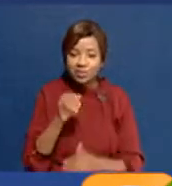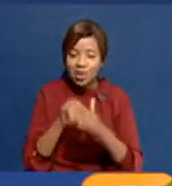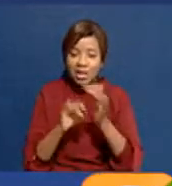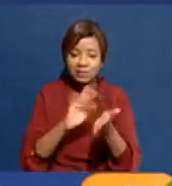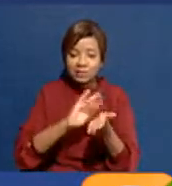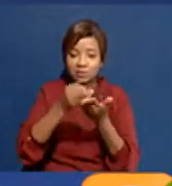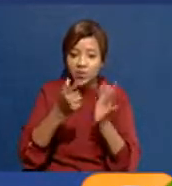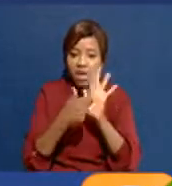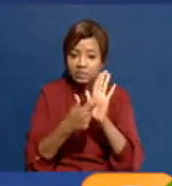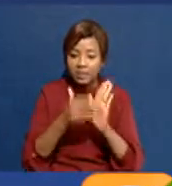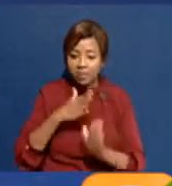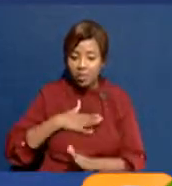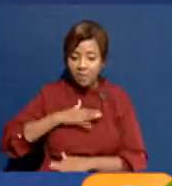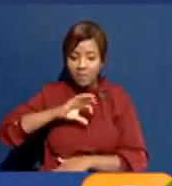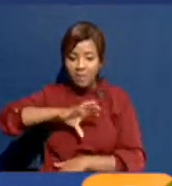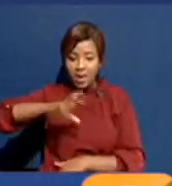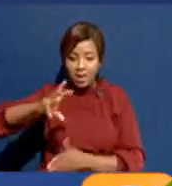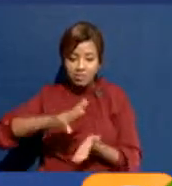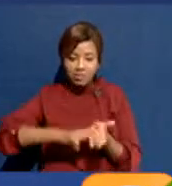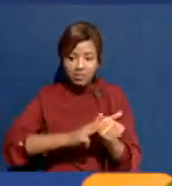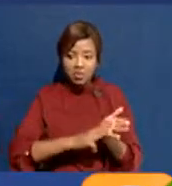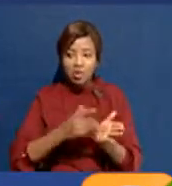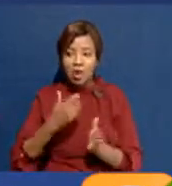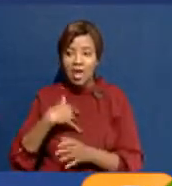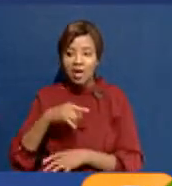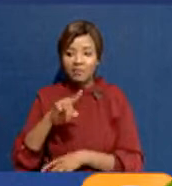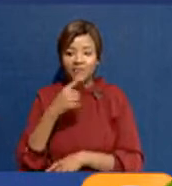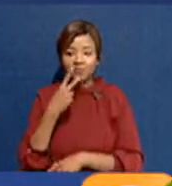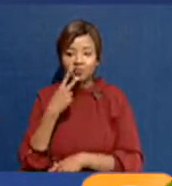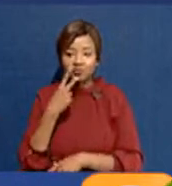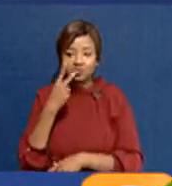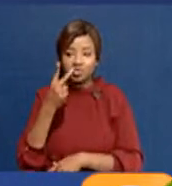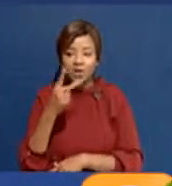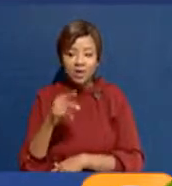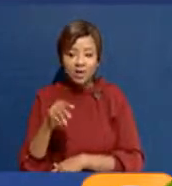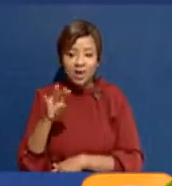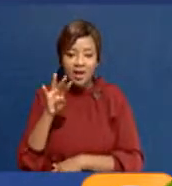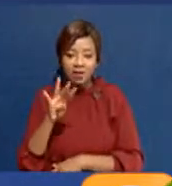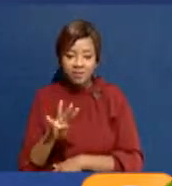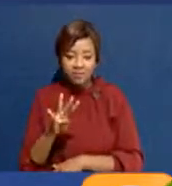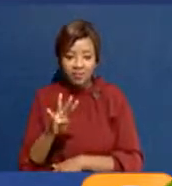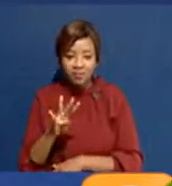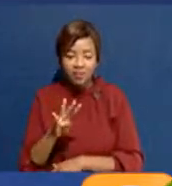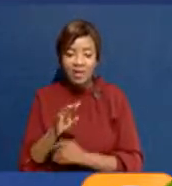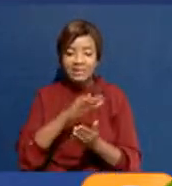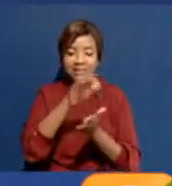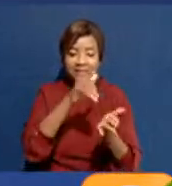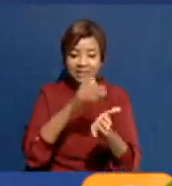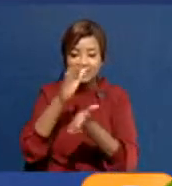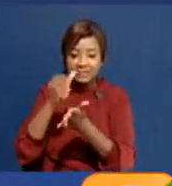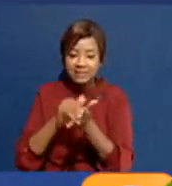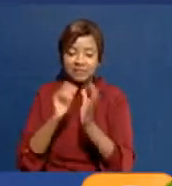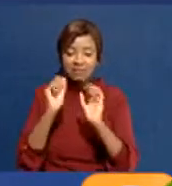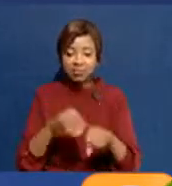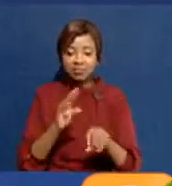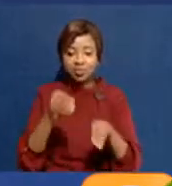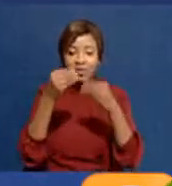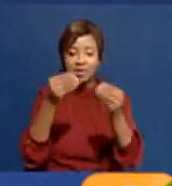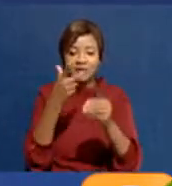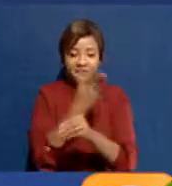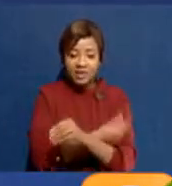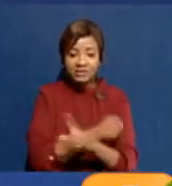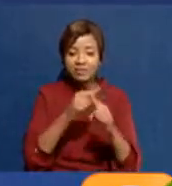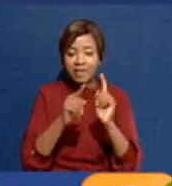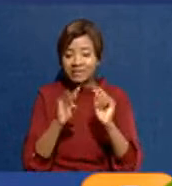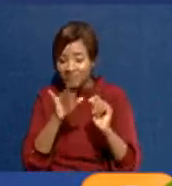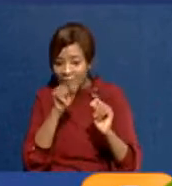county at the moment, we have about 202 centers that can do the vaccination. But out of those, about 42 of them, the fridges are dysfunctional.